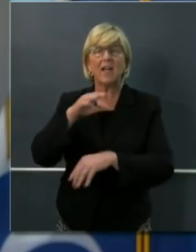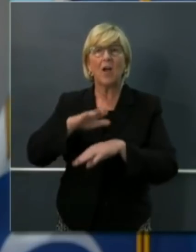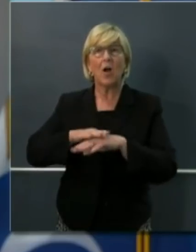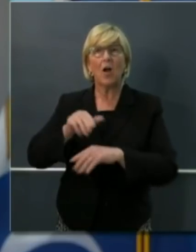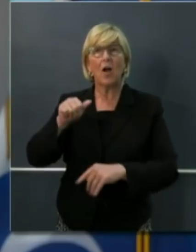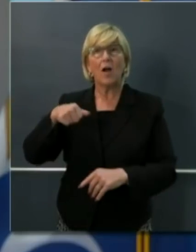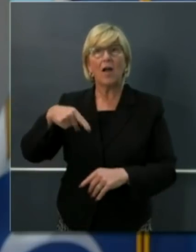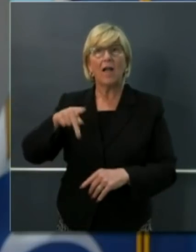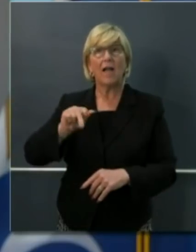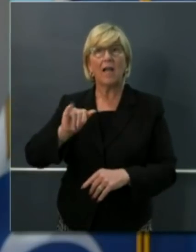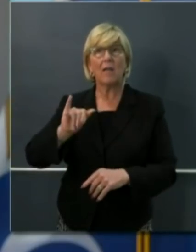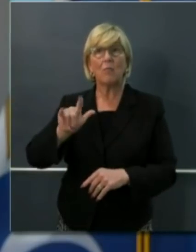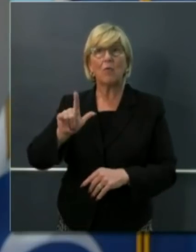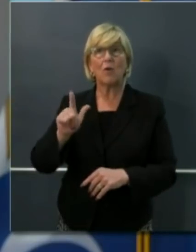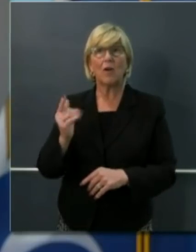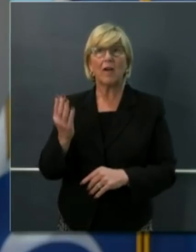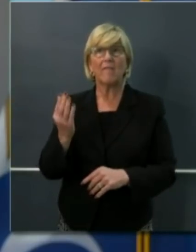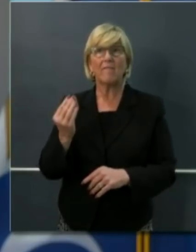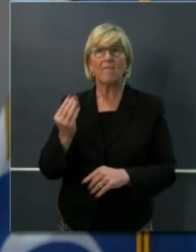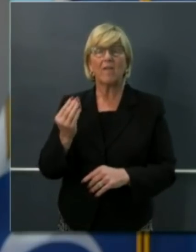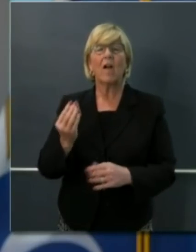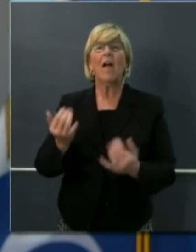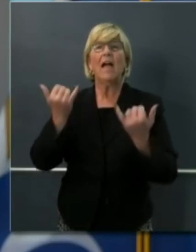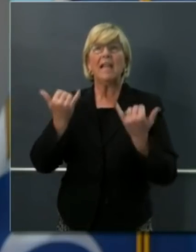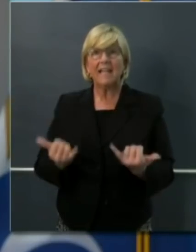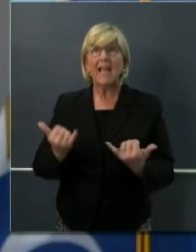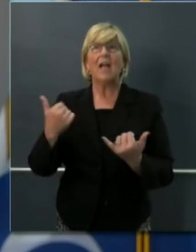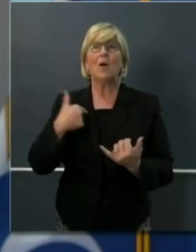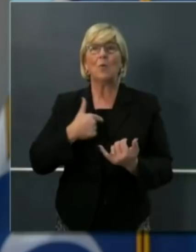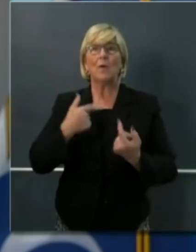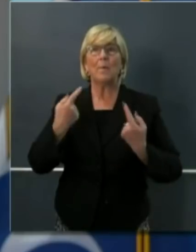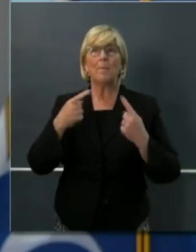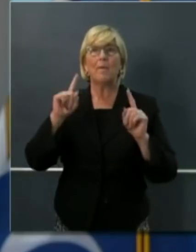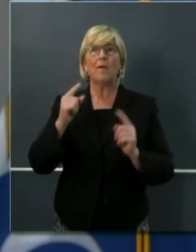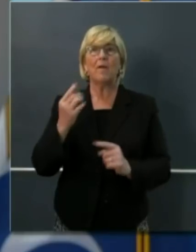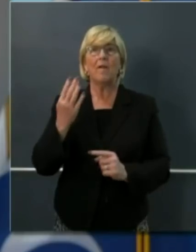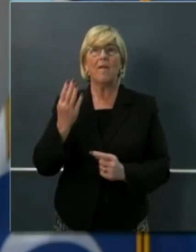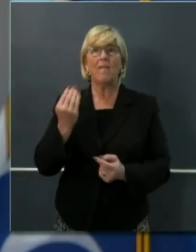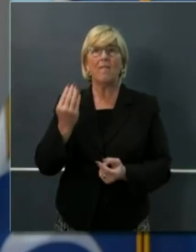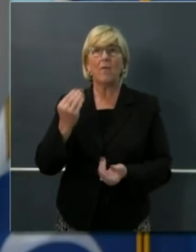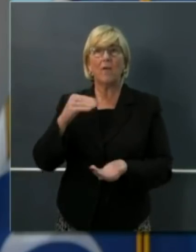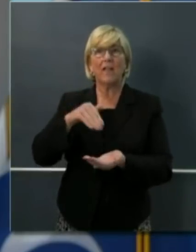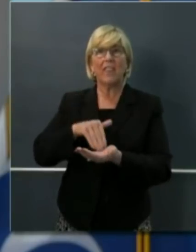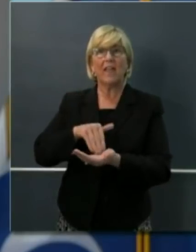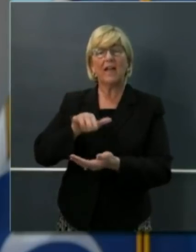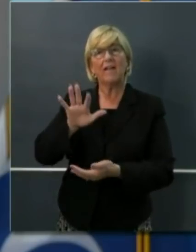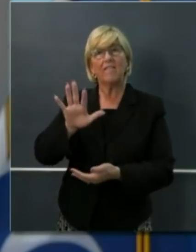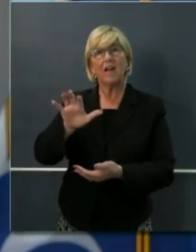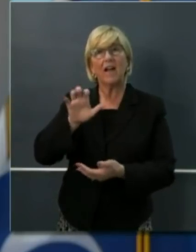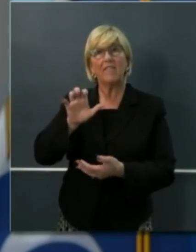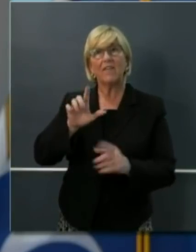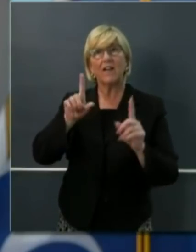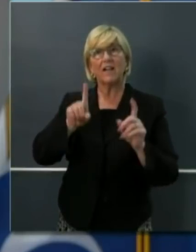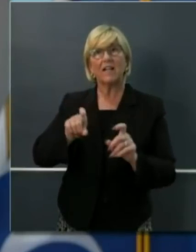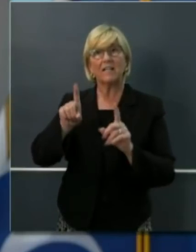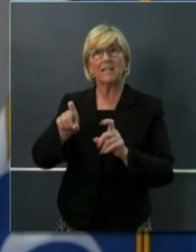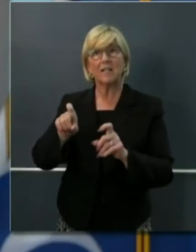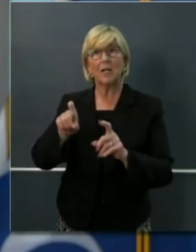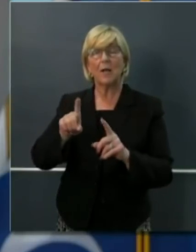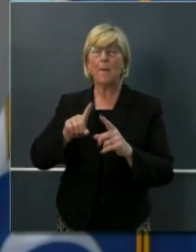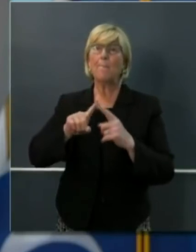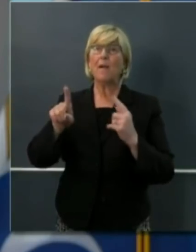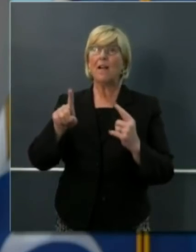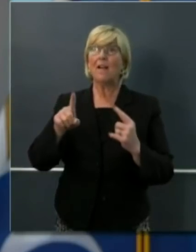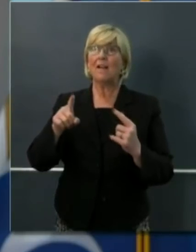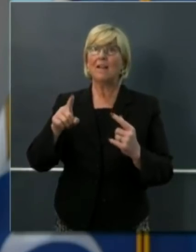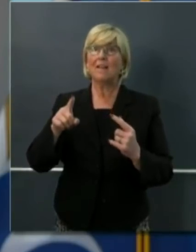few days ago, we announced we're actually at 14,500 tests a day. Right now, we're about 16,000